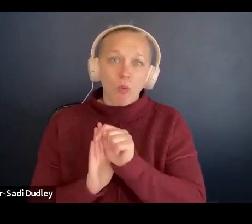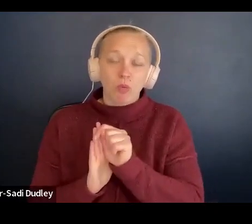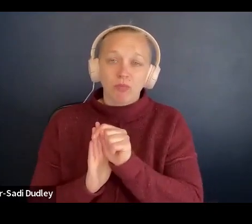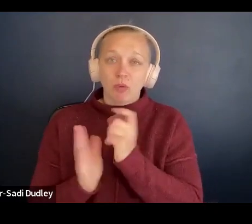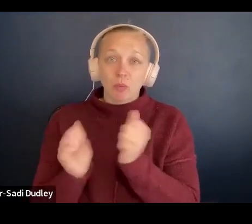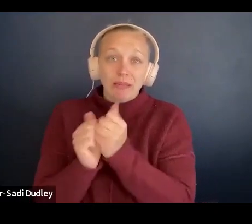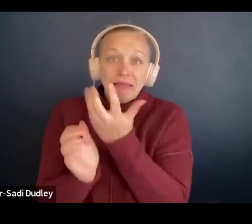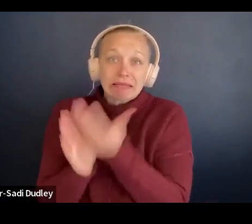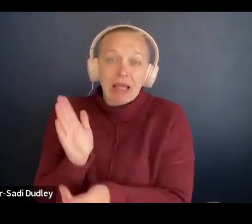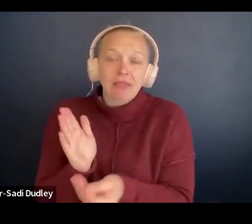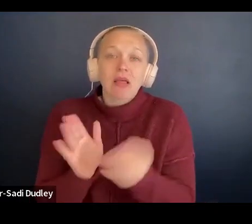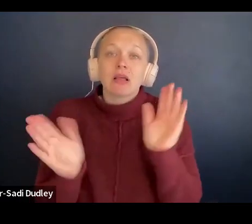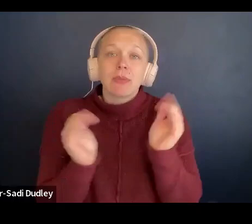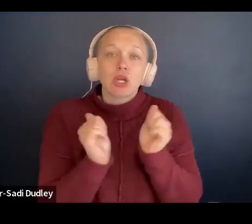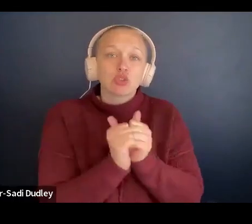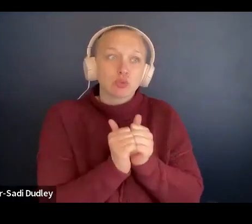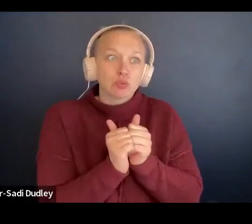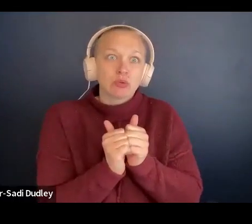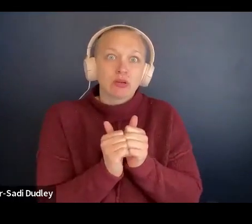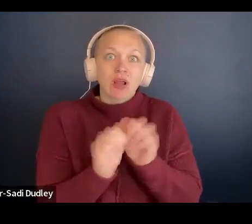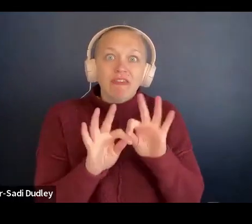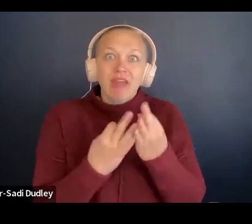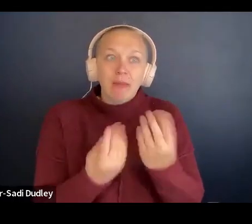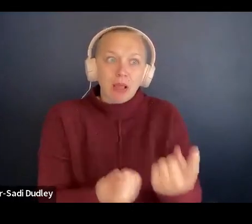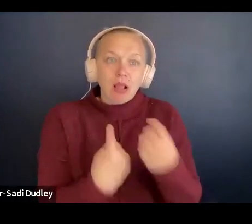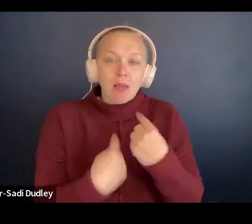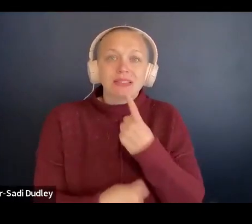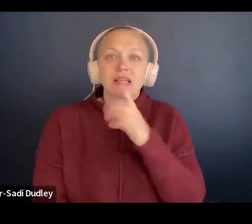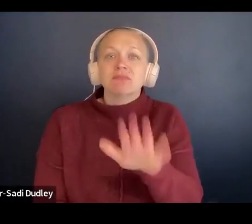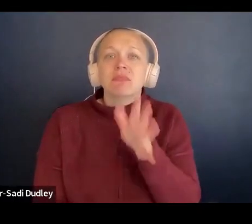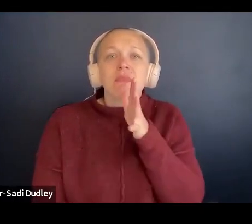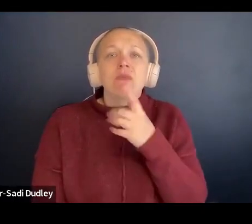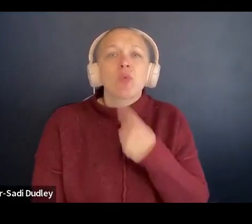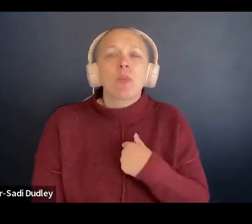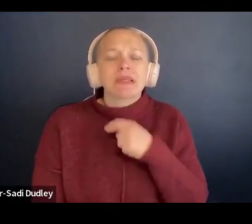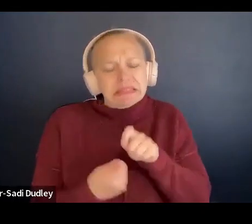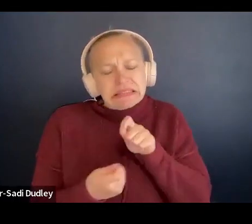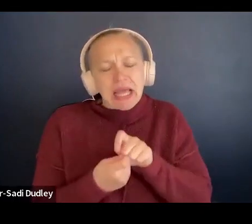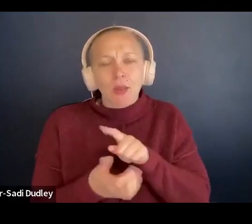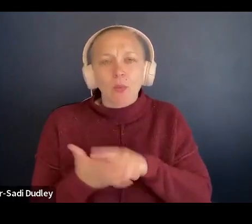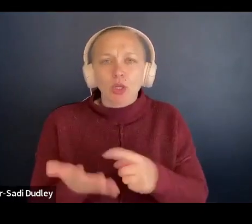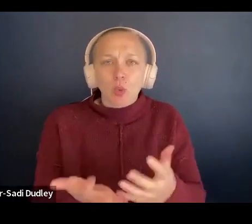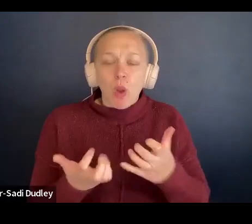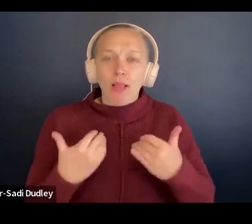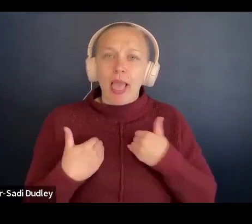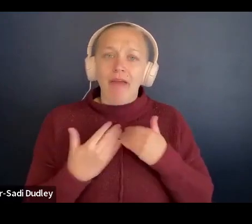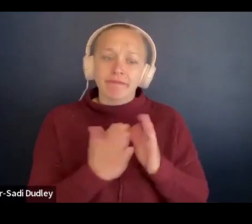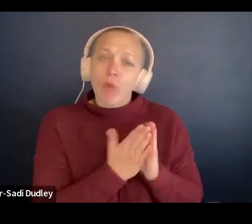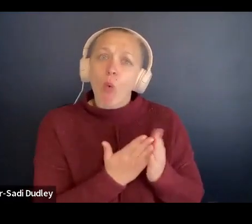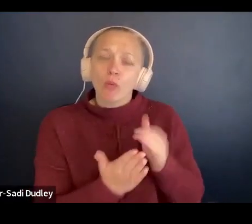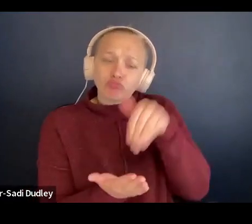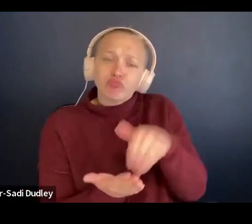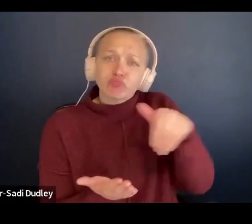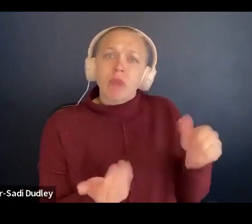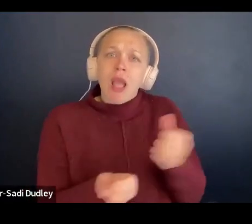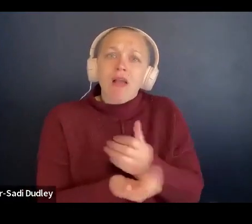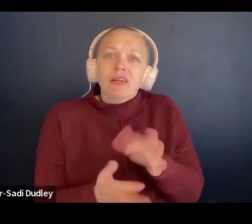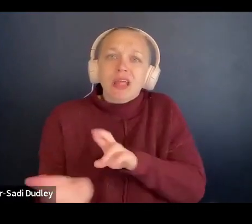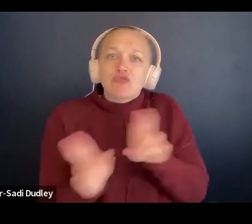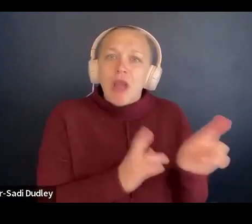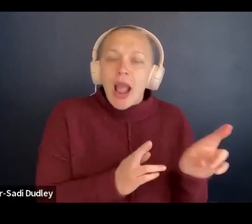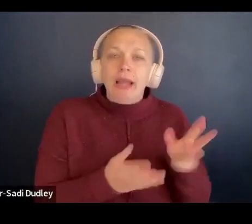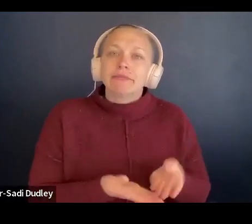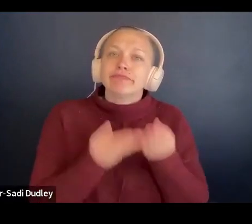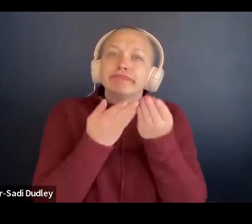that comes in and says, Mom told me exactly what she wanted. I know she's got her arrangement down here. We talked about it all the time. I feel